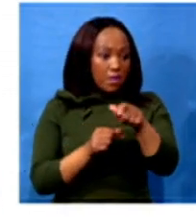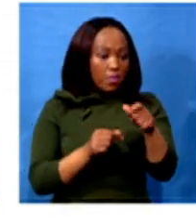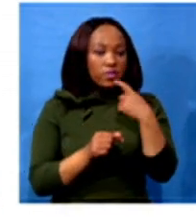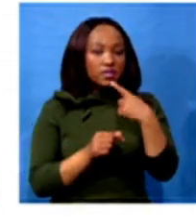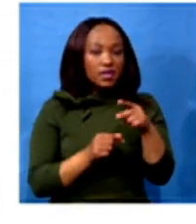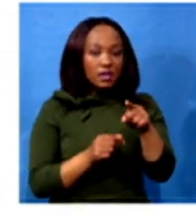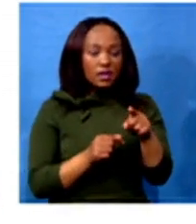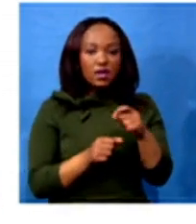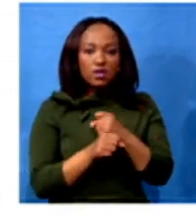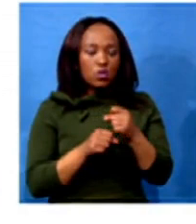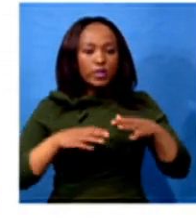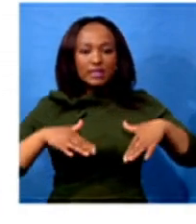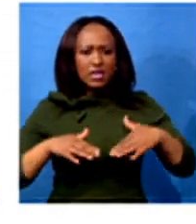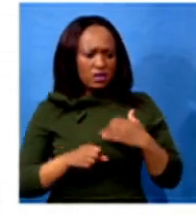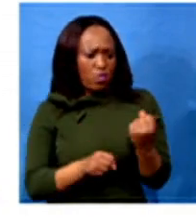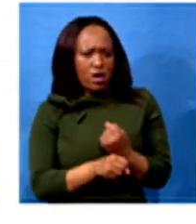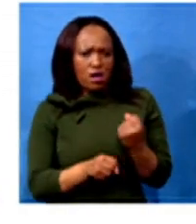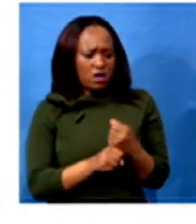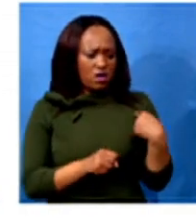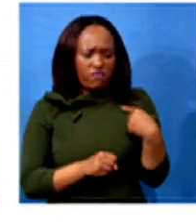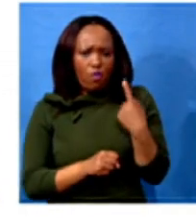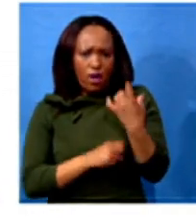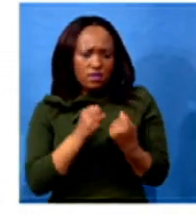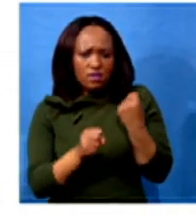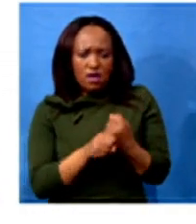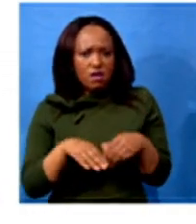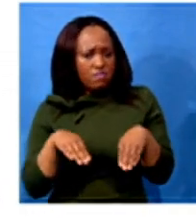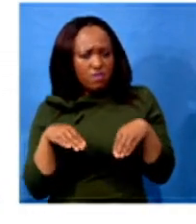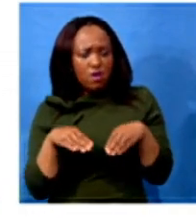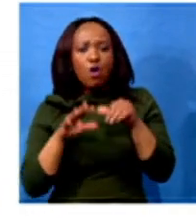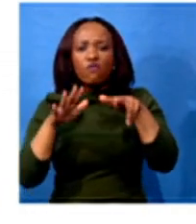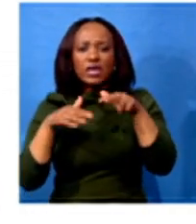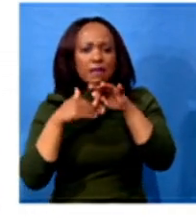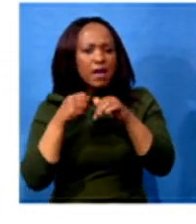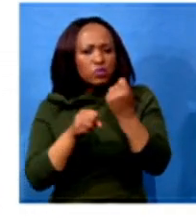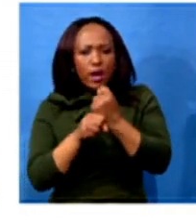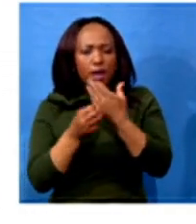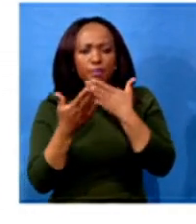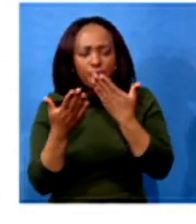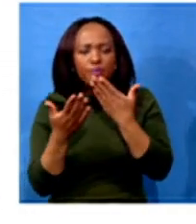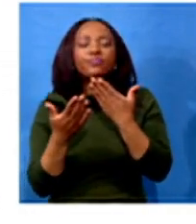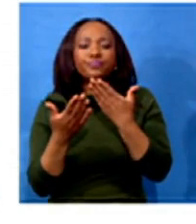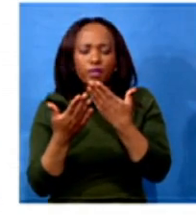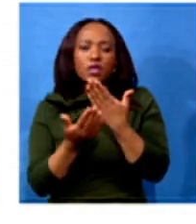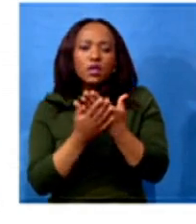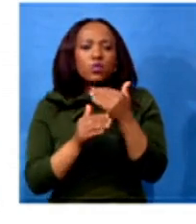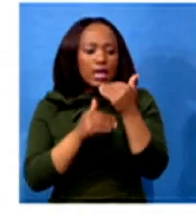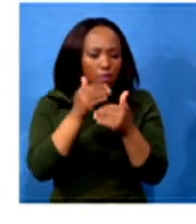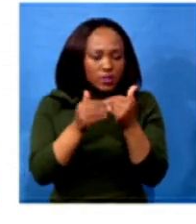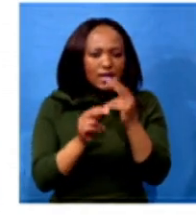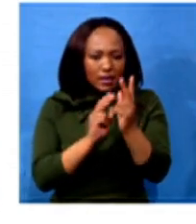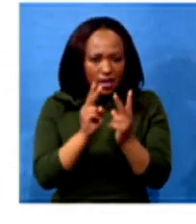they haven't been employed for more than a year, they haven't been employed for 18 months, that we actually can take them through the process